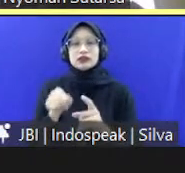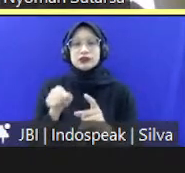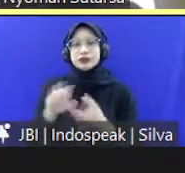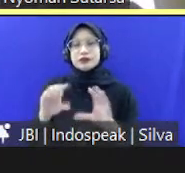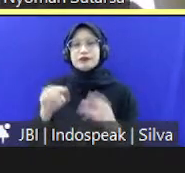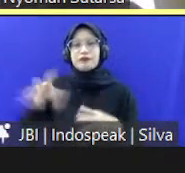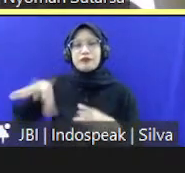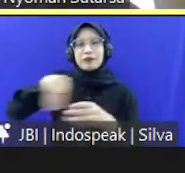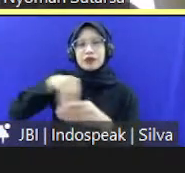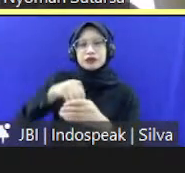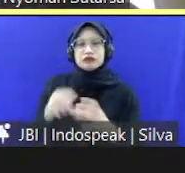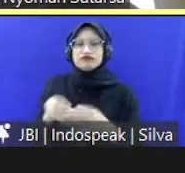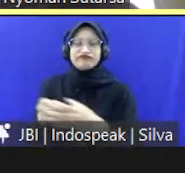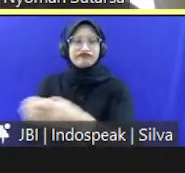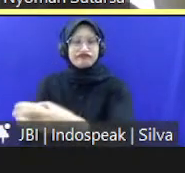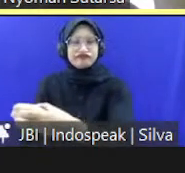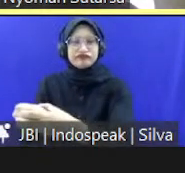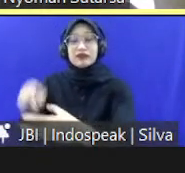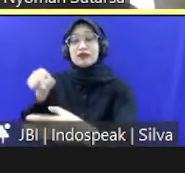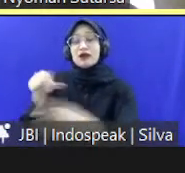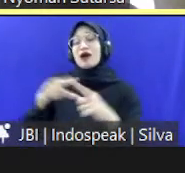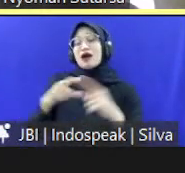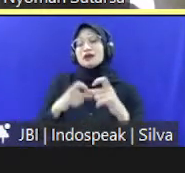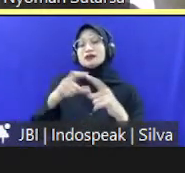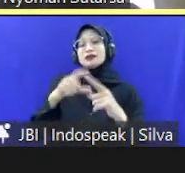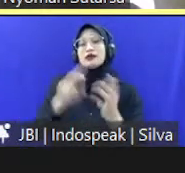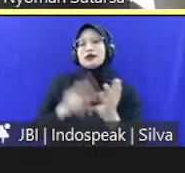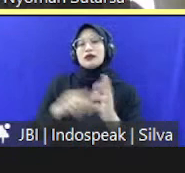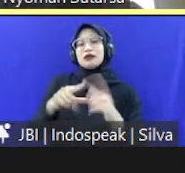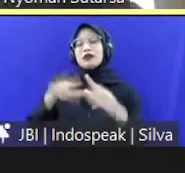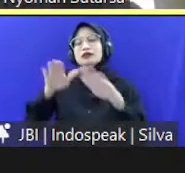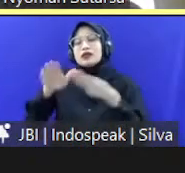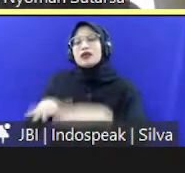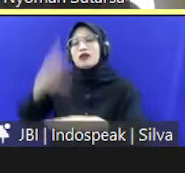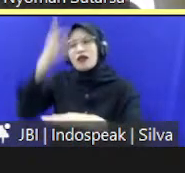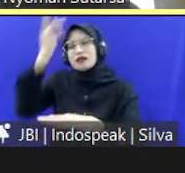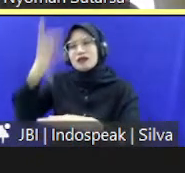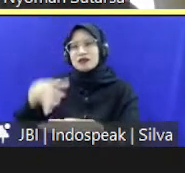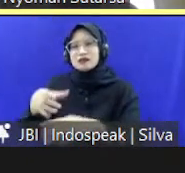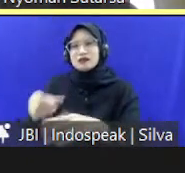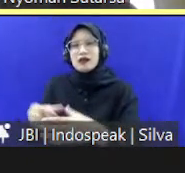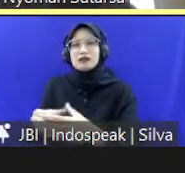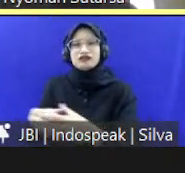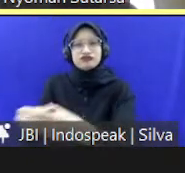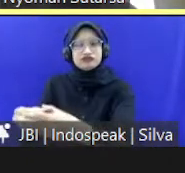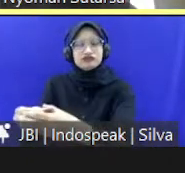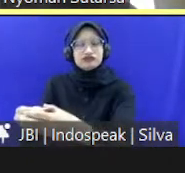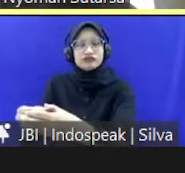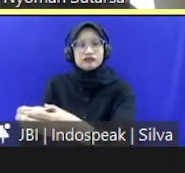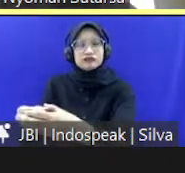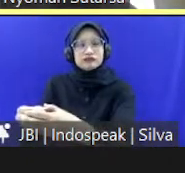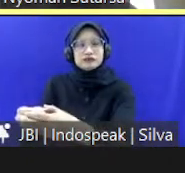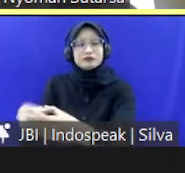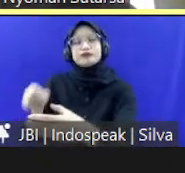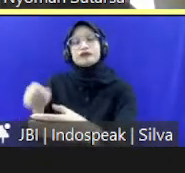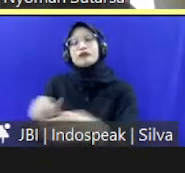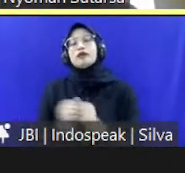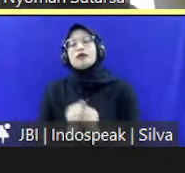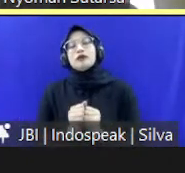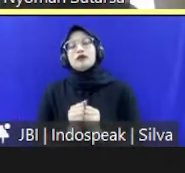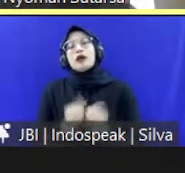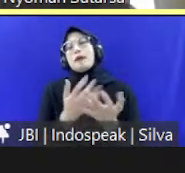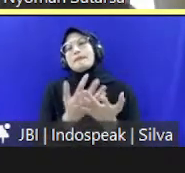in a small village where Asana spent most of her life. Balinese society follow patriarchal structure where men gain